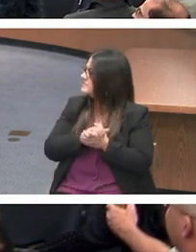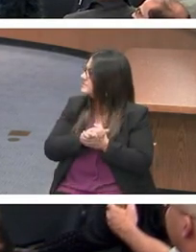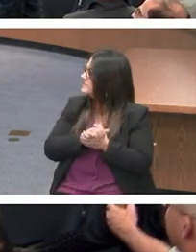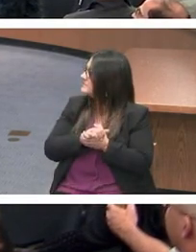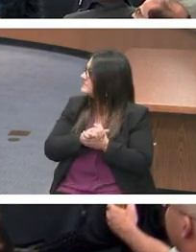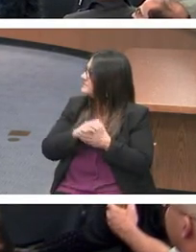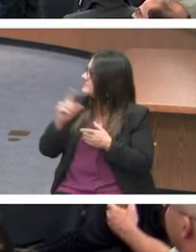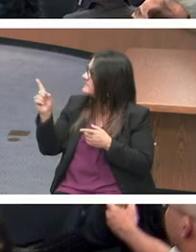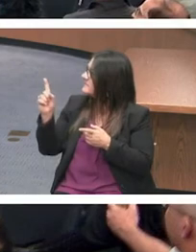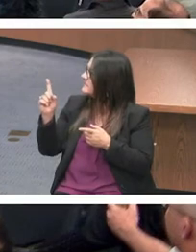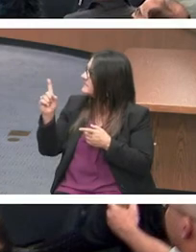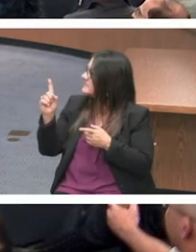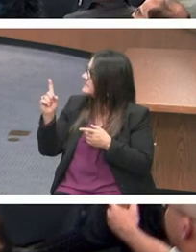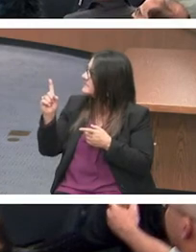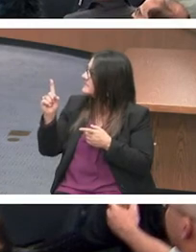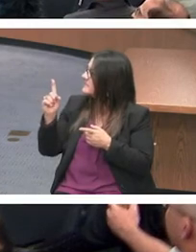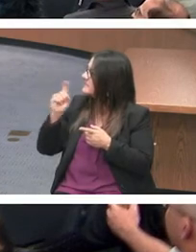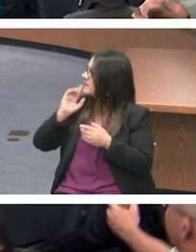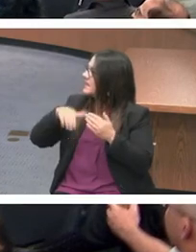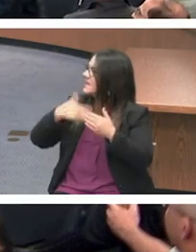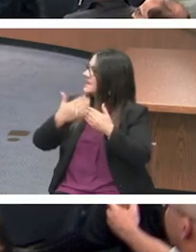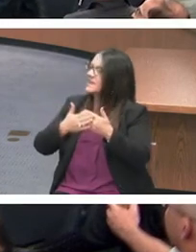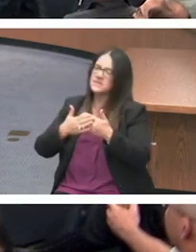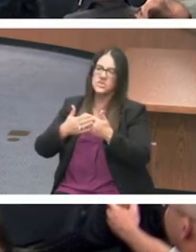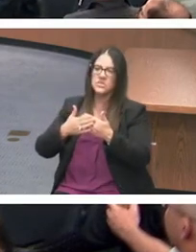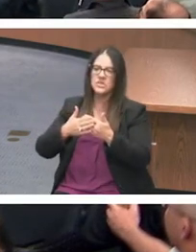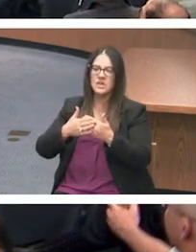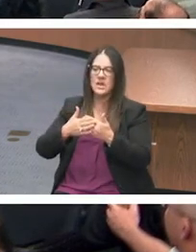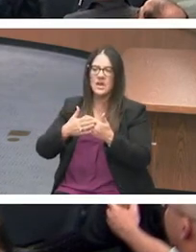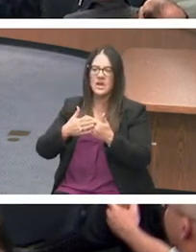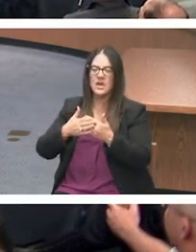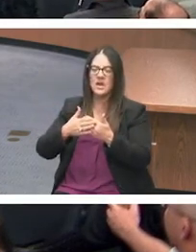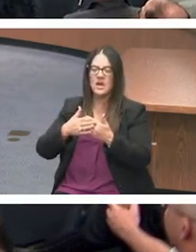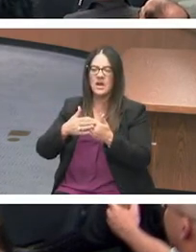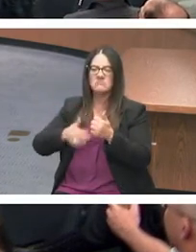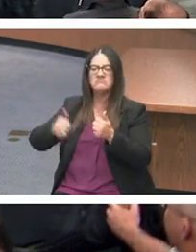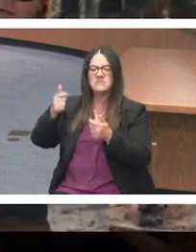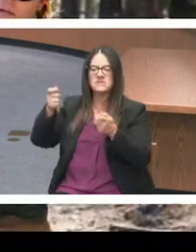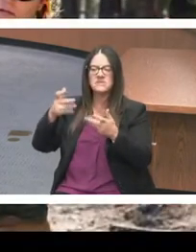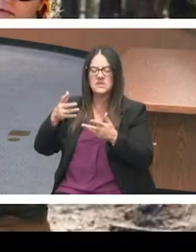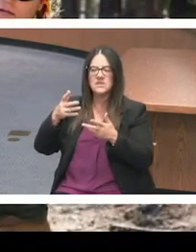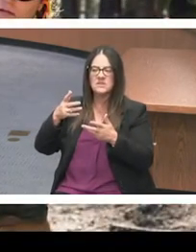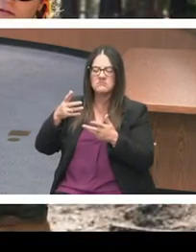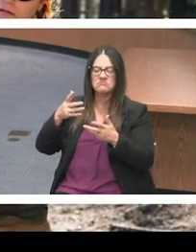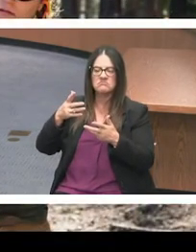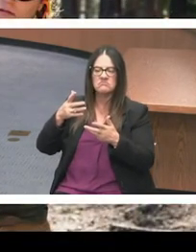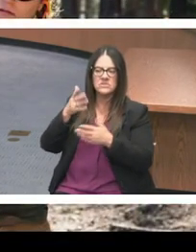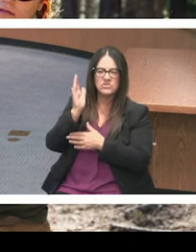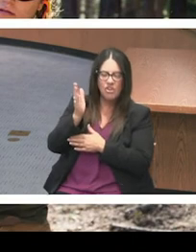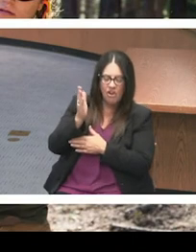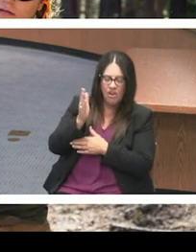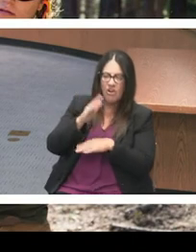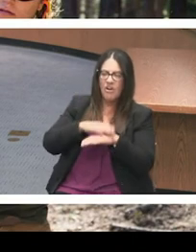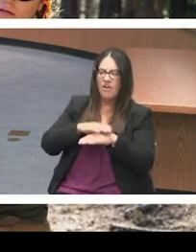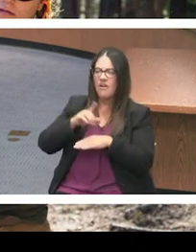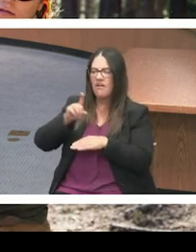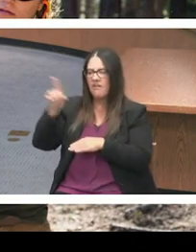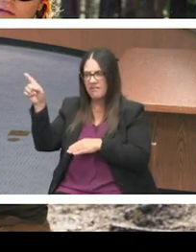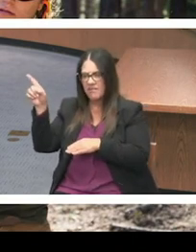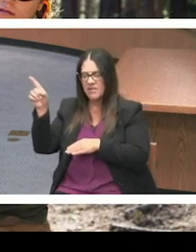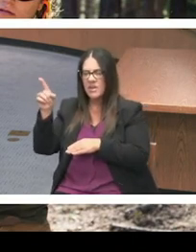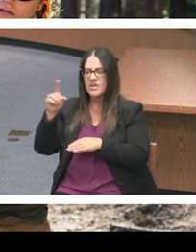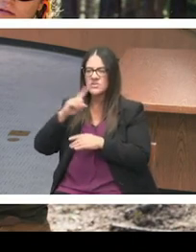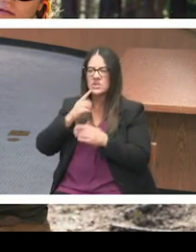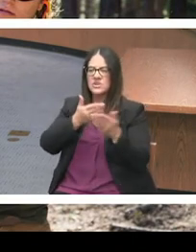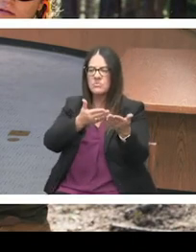that our next Secretary Speaker series is on climate resilience in the Sierra Nevada, and is a really good example of trying to bring in